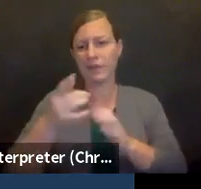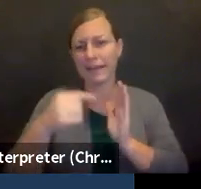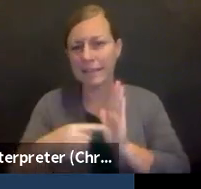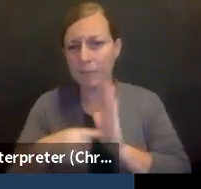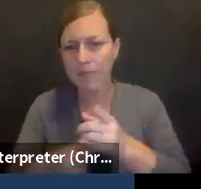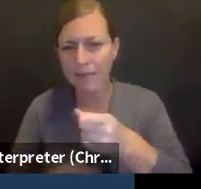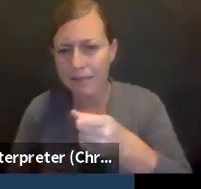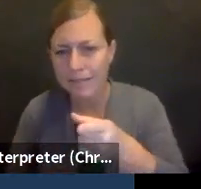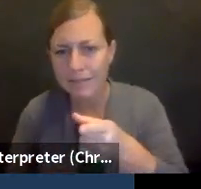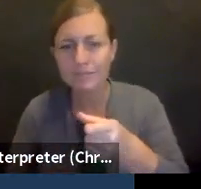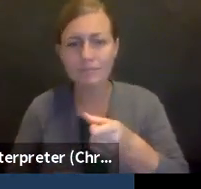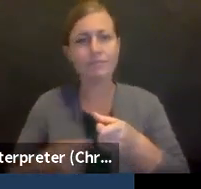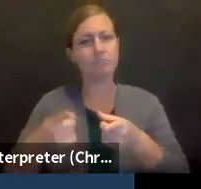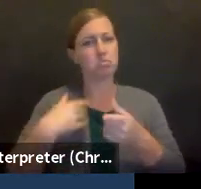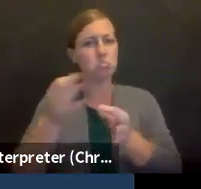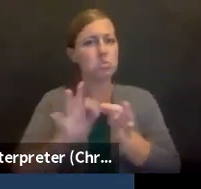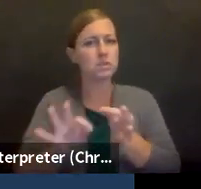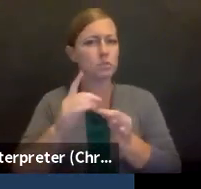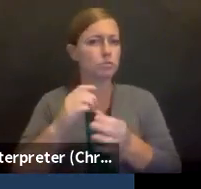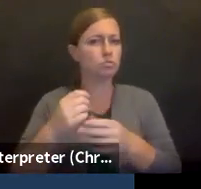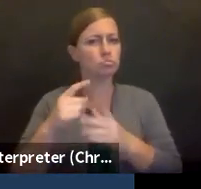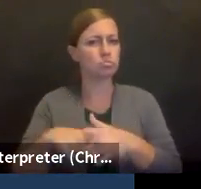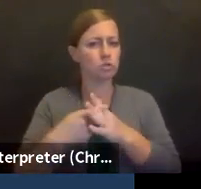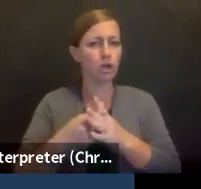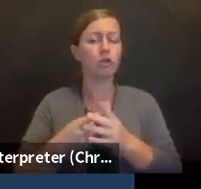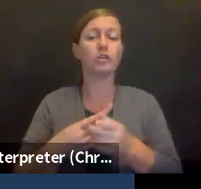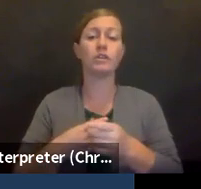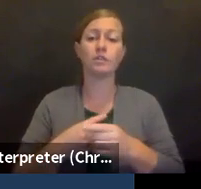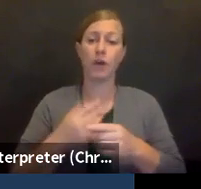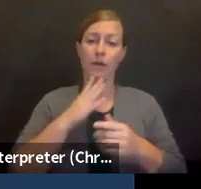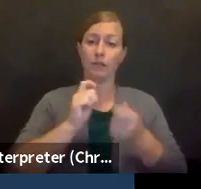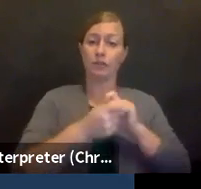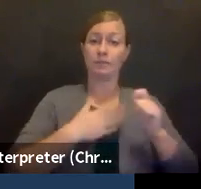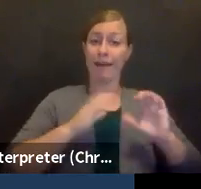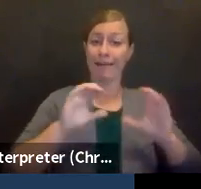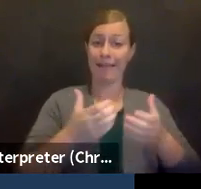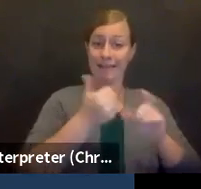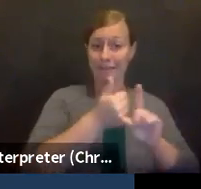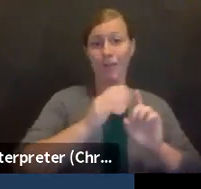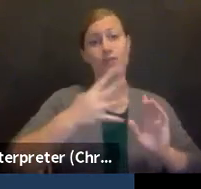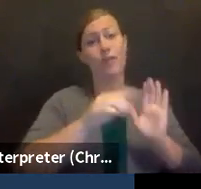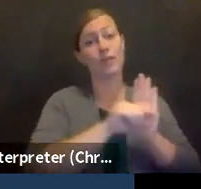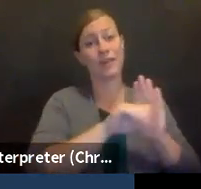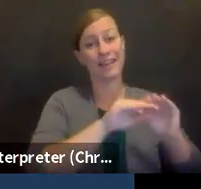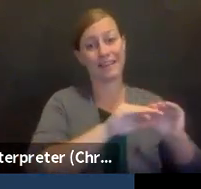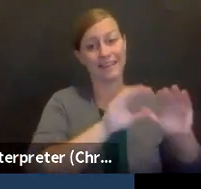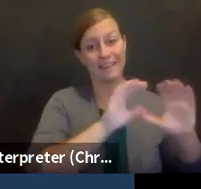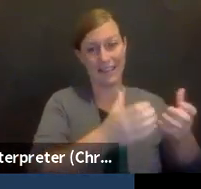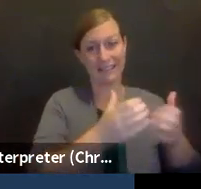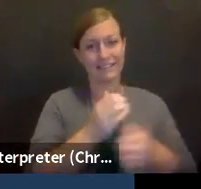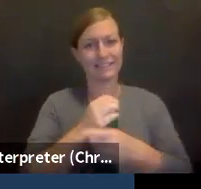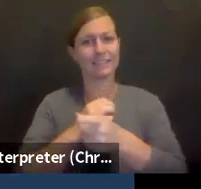give just to make it simple to start with. So I'm going to change my class to a 4th grade class because that's what they're using. And I'm going to say,